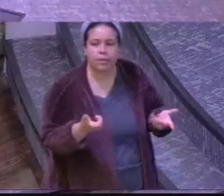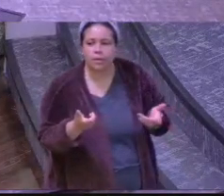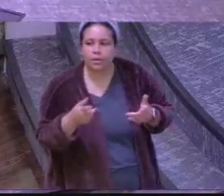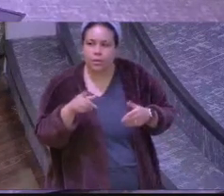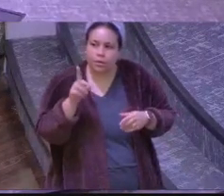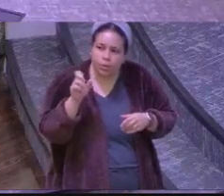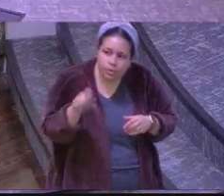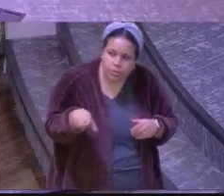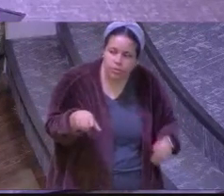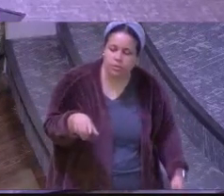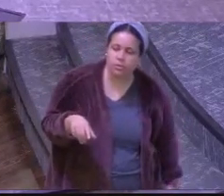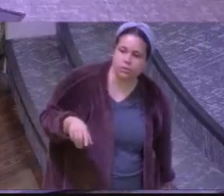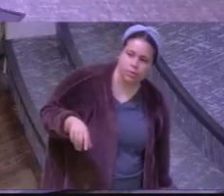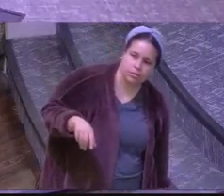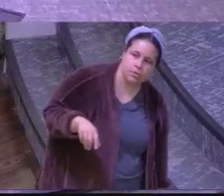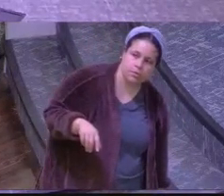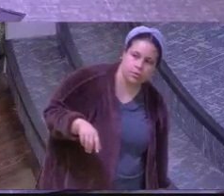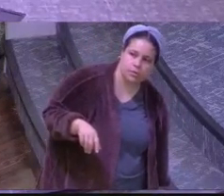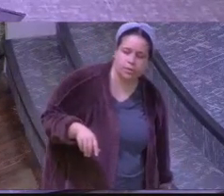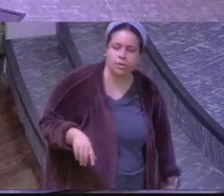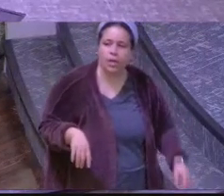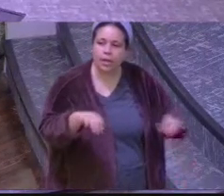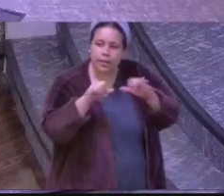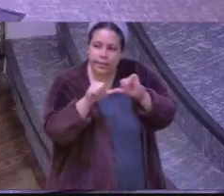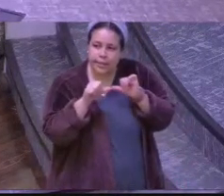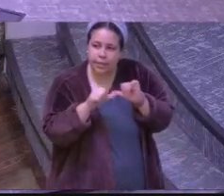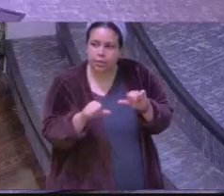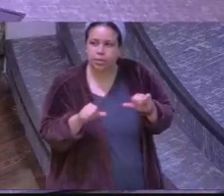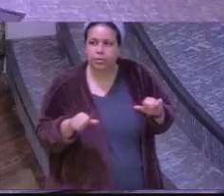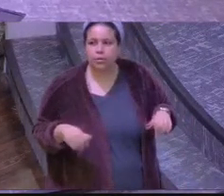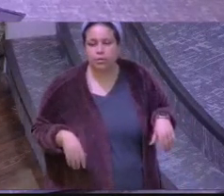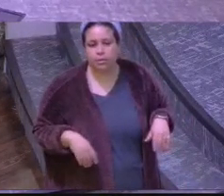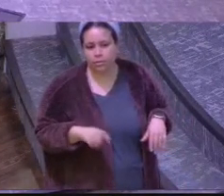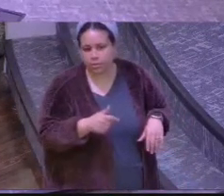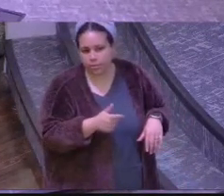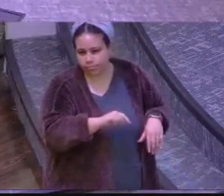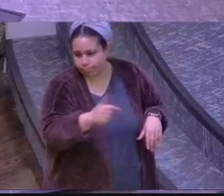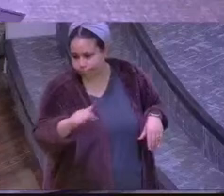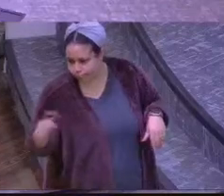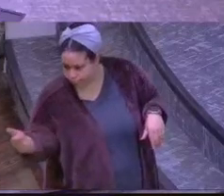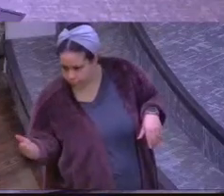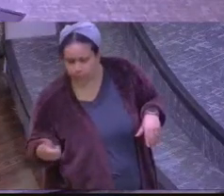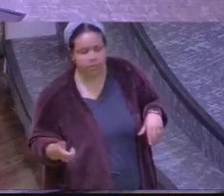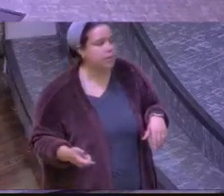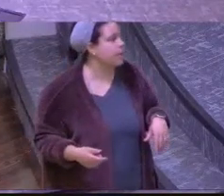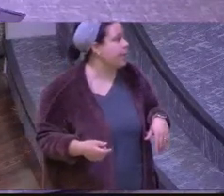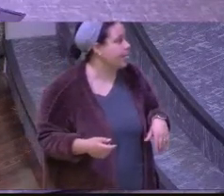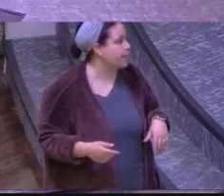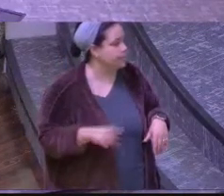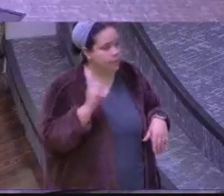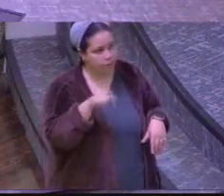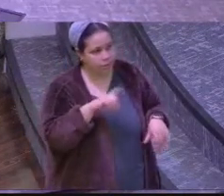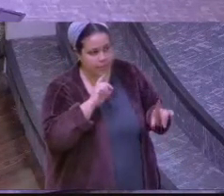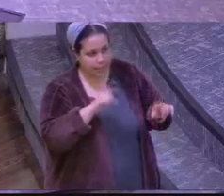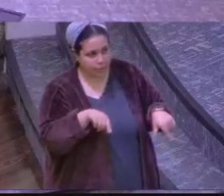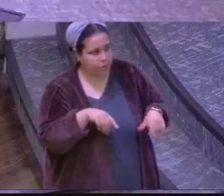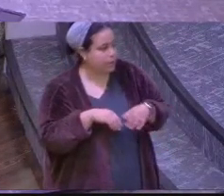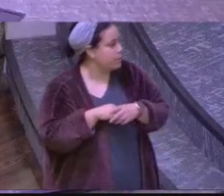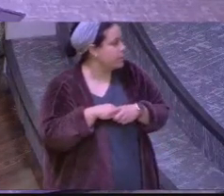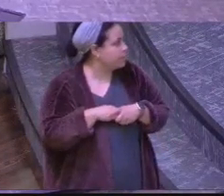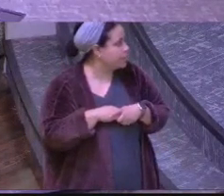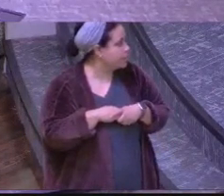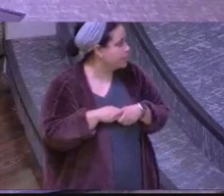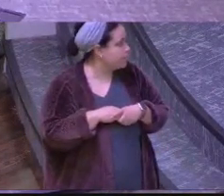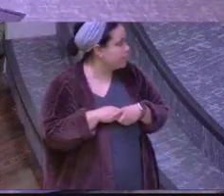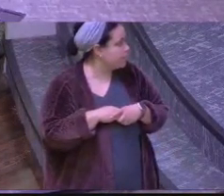just continue with that format going back and forth until everyone's gotten their questions answered. And so if you